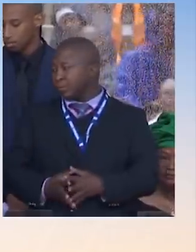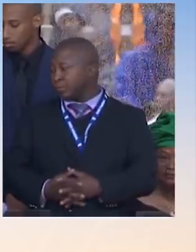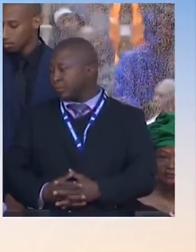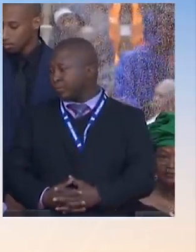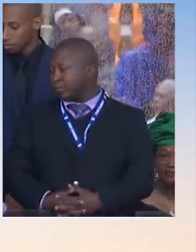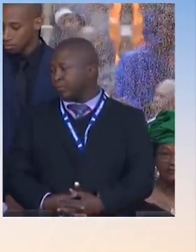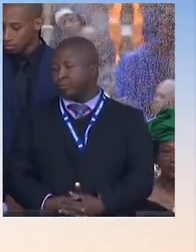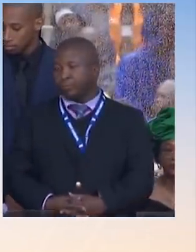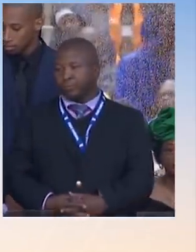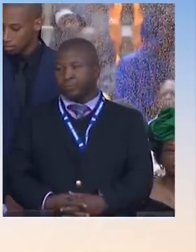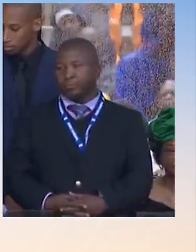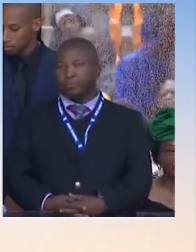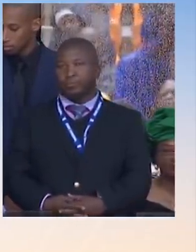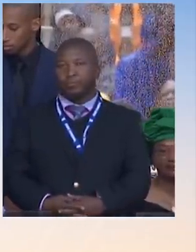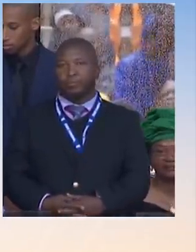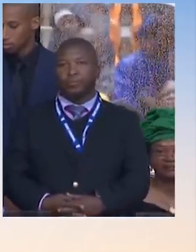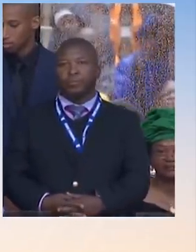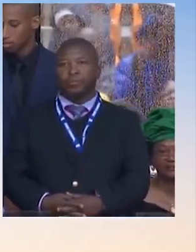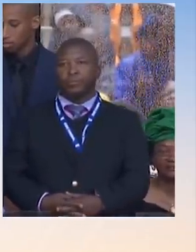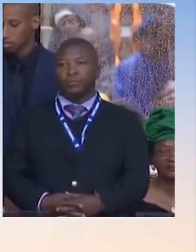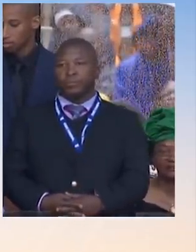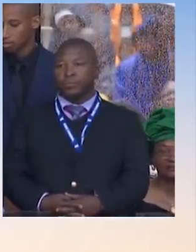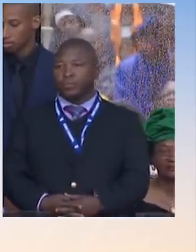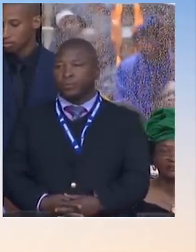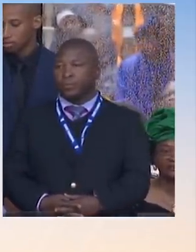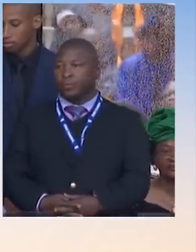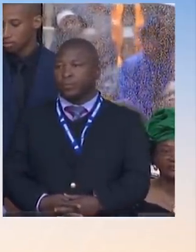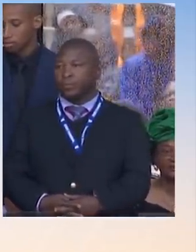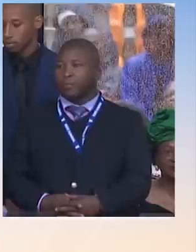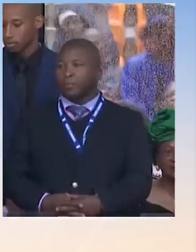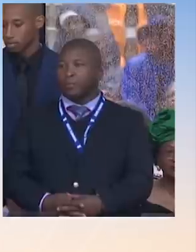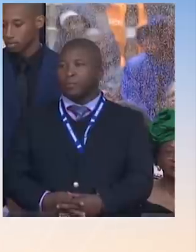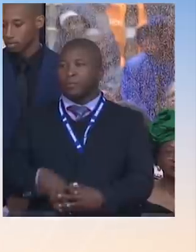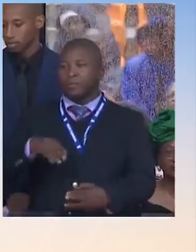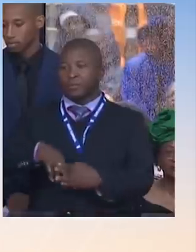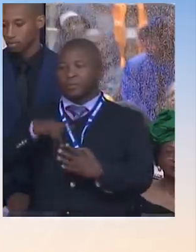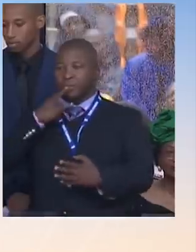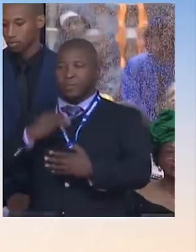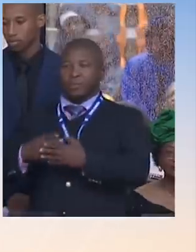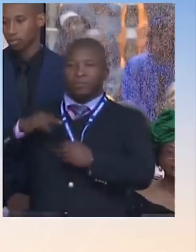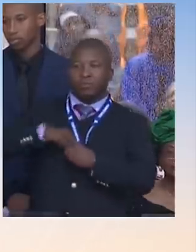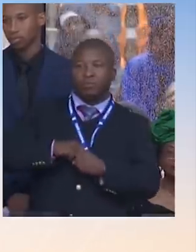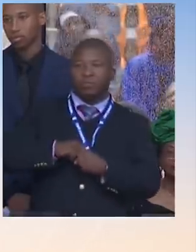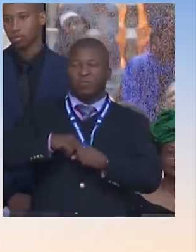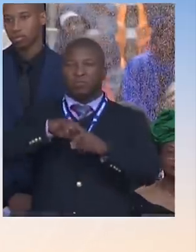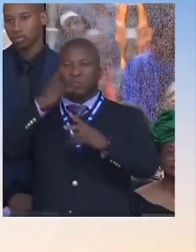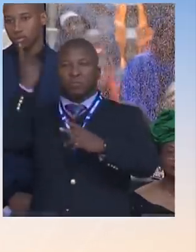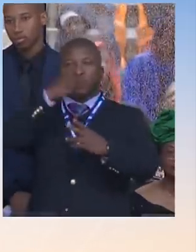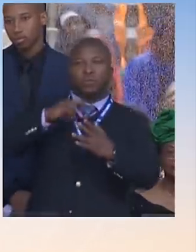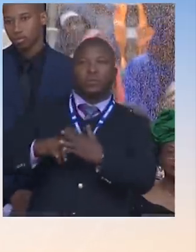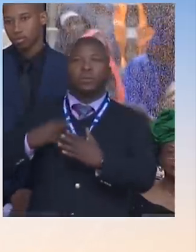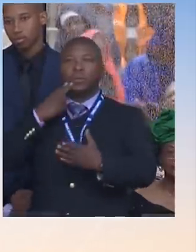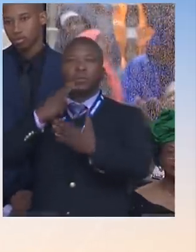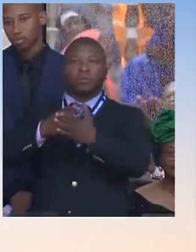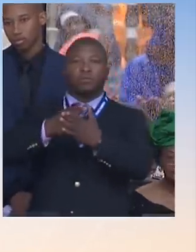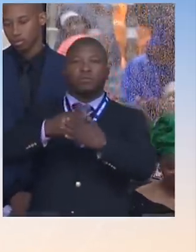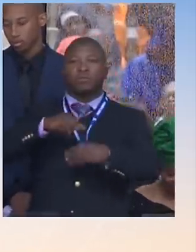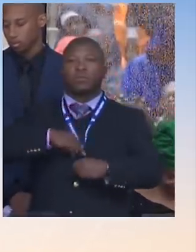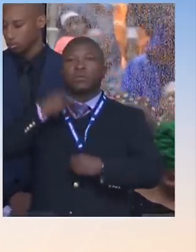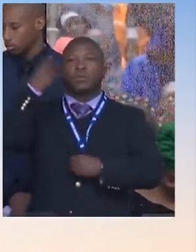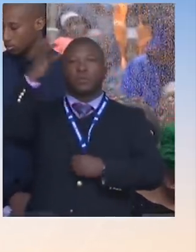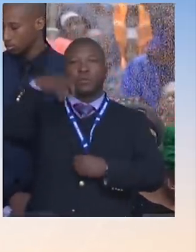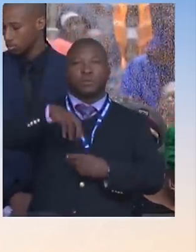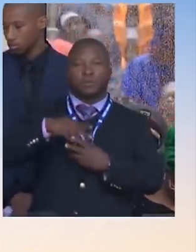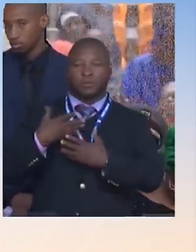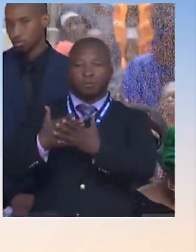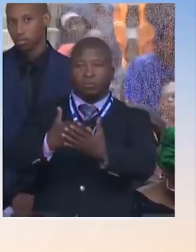of how he continues to feel as he watches the events unfold with the trial. It affected him personally. It redoubled